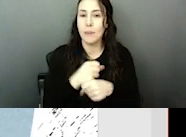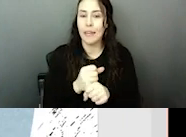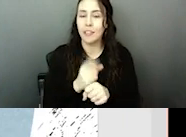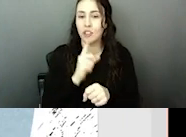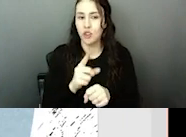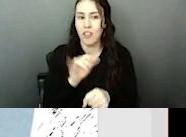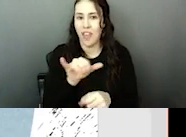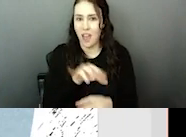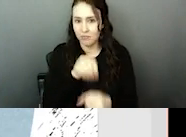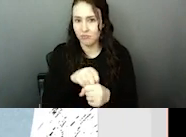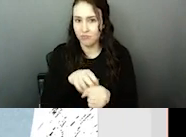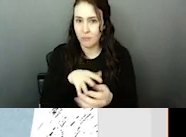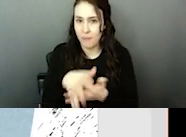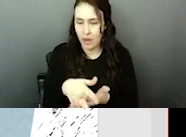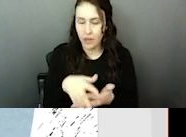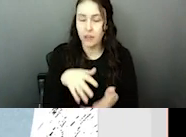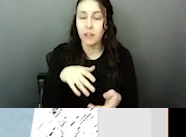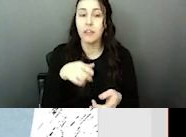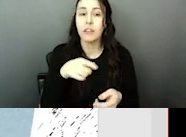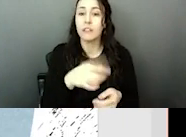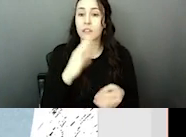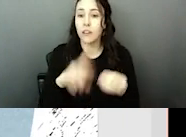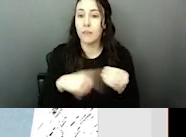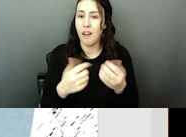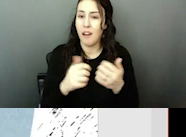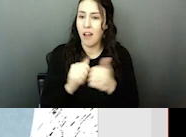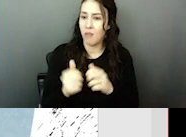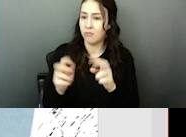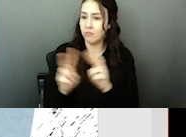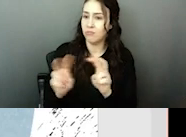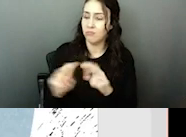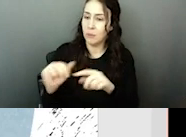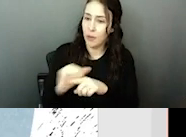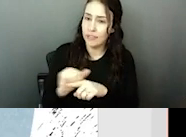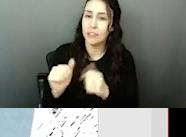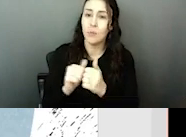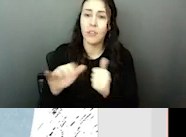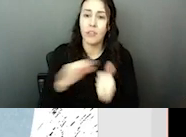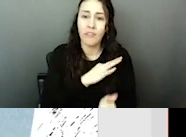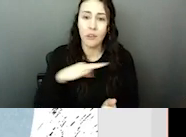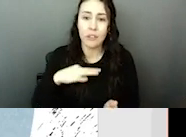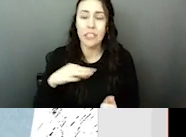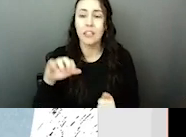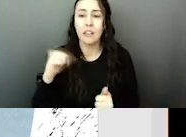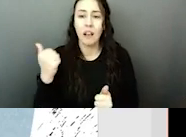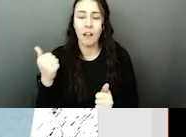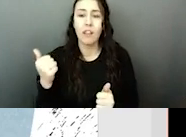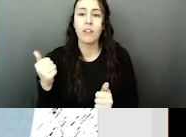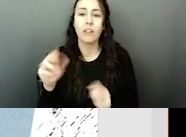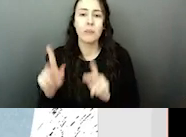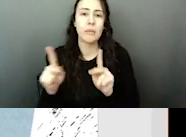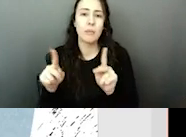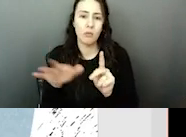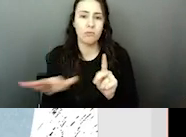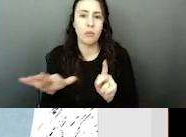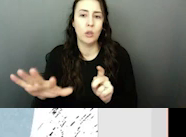So when you've been talking about how you do assessment practices with your faculty and others on your campus, or how